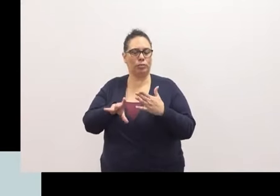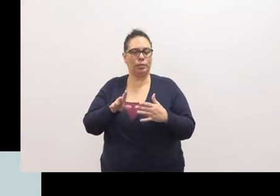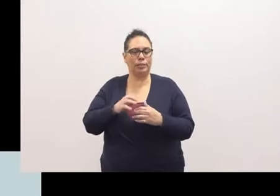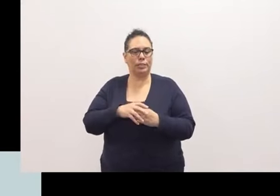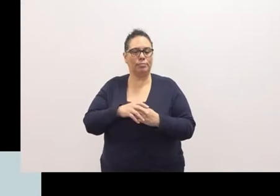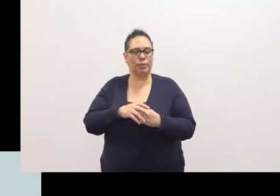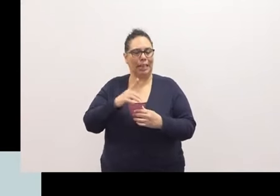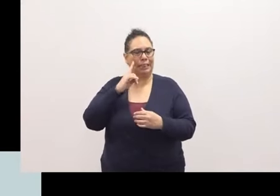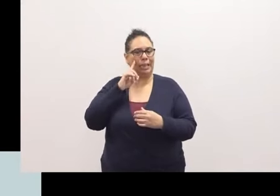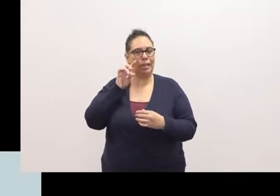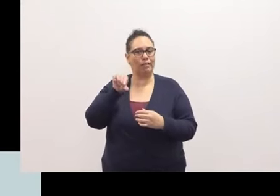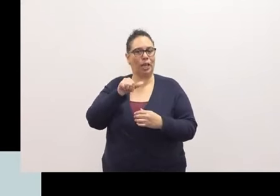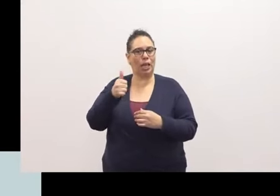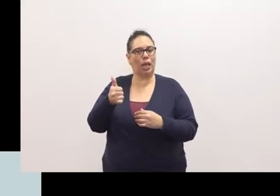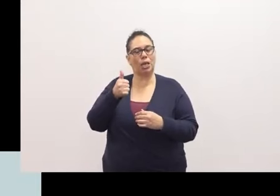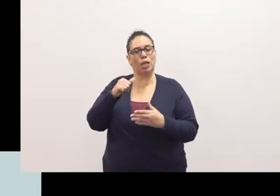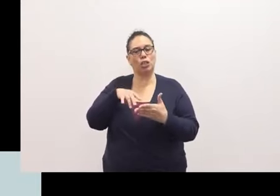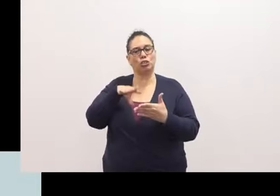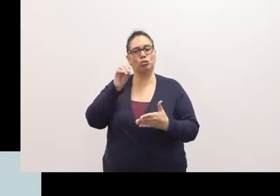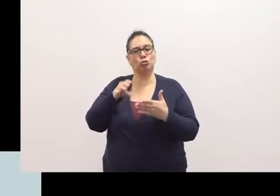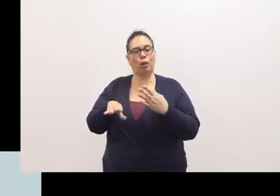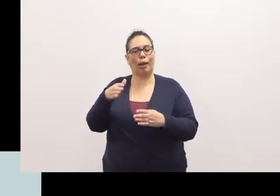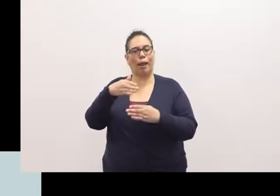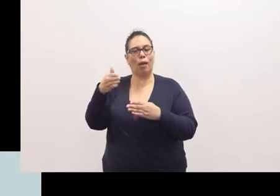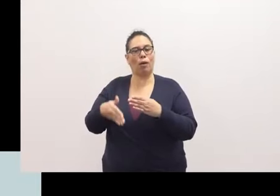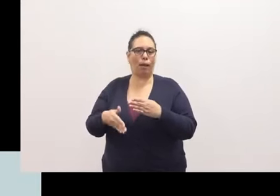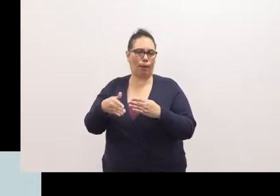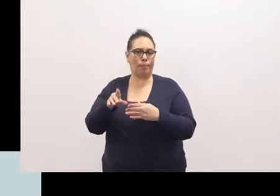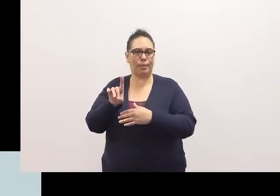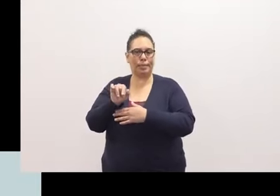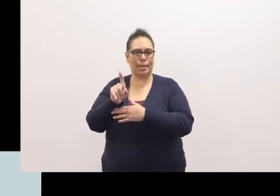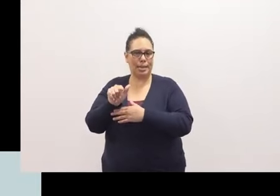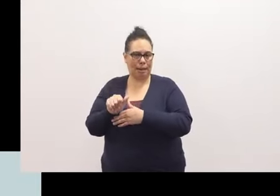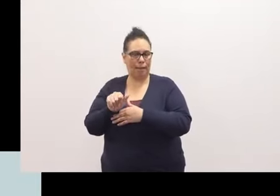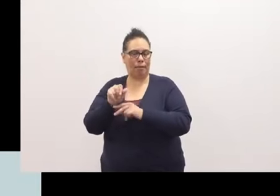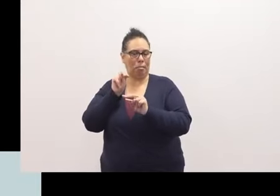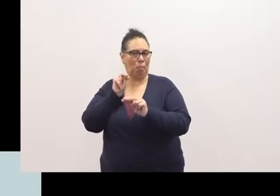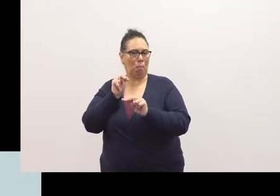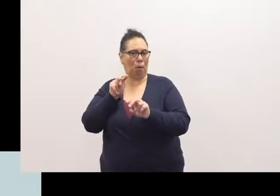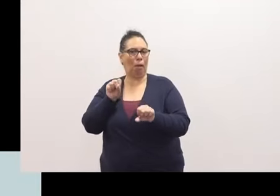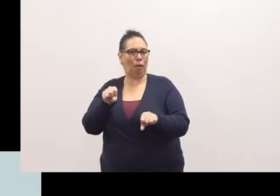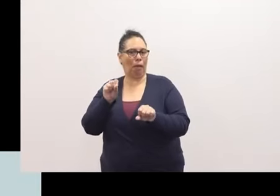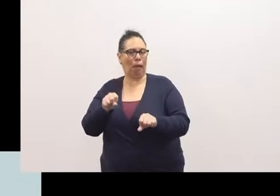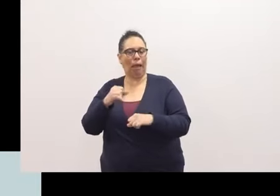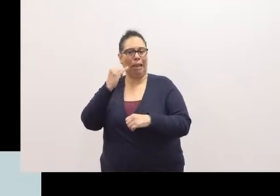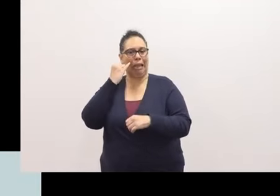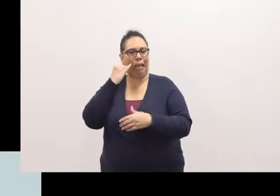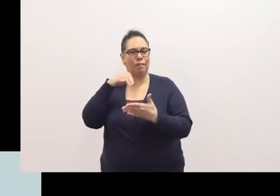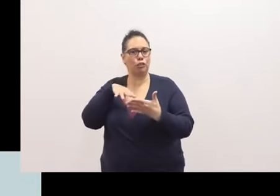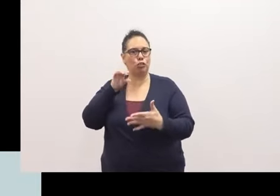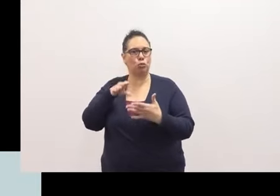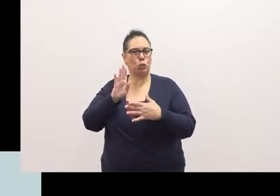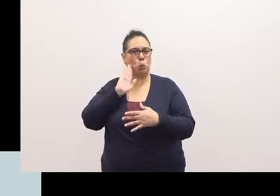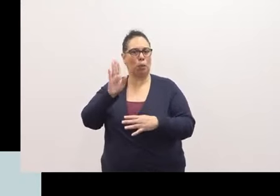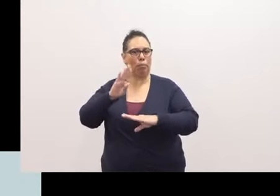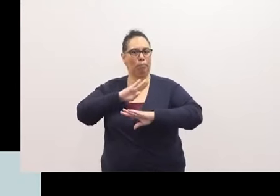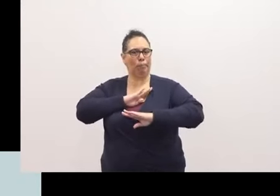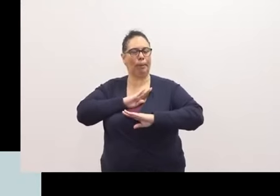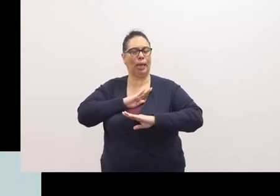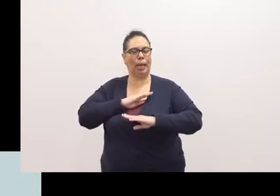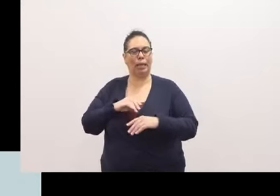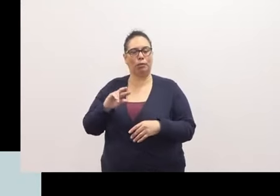of other student outcome data that is available to monitor whether students are on track to meet goal 3 in